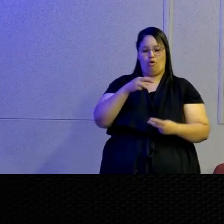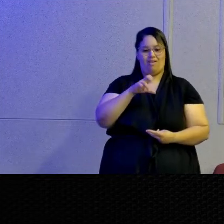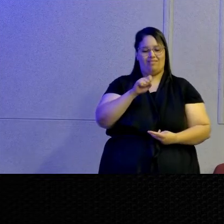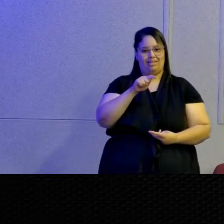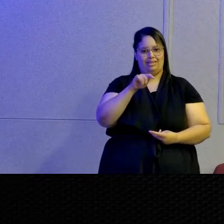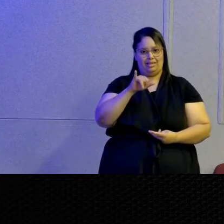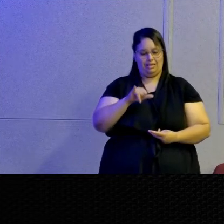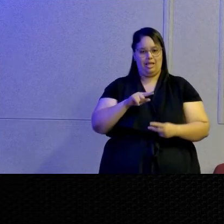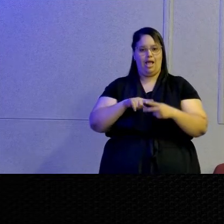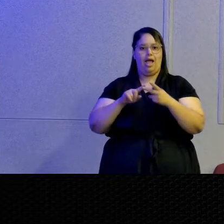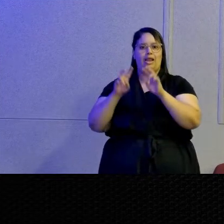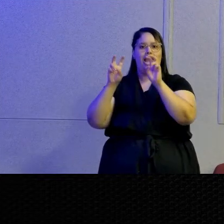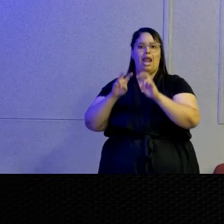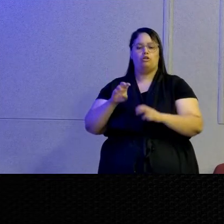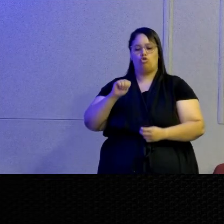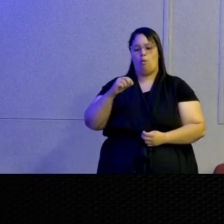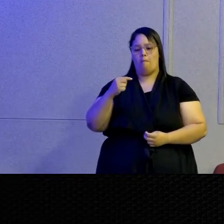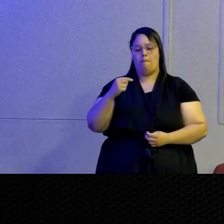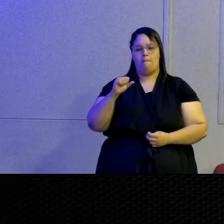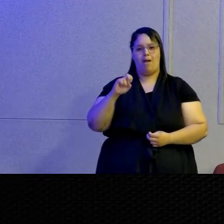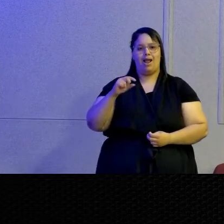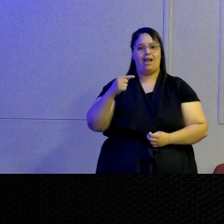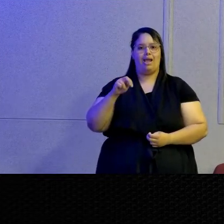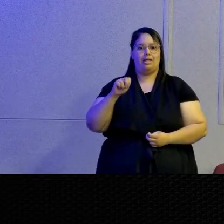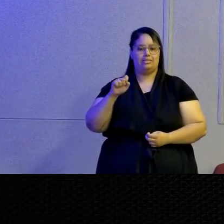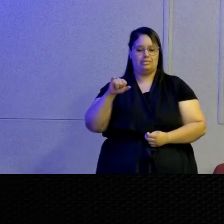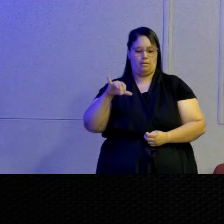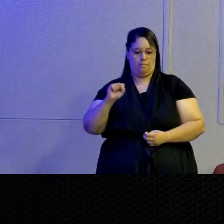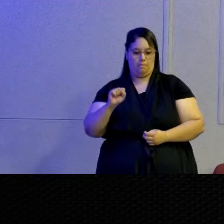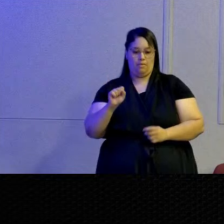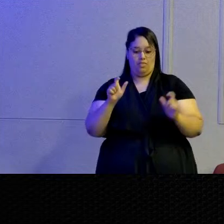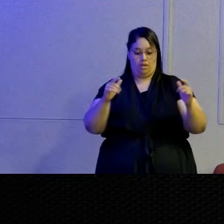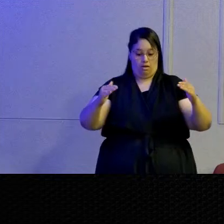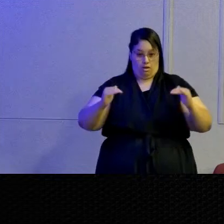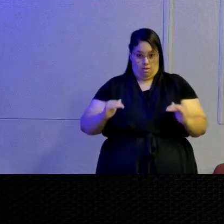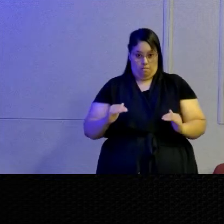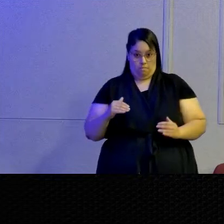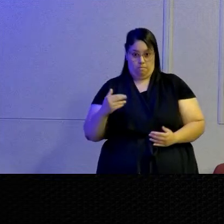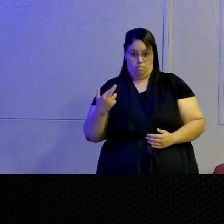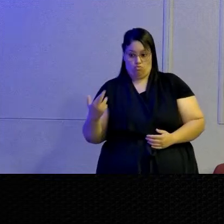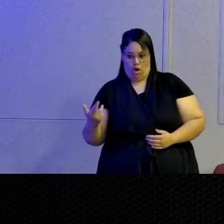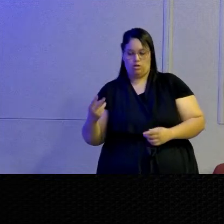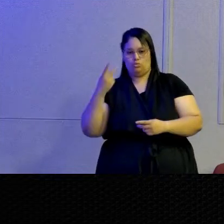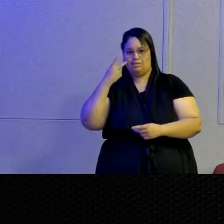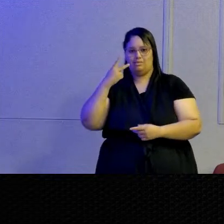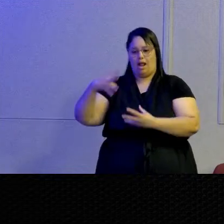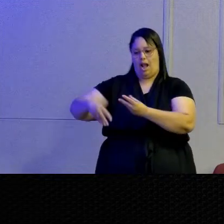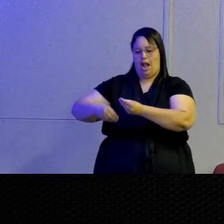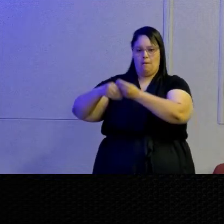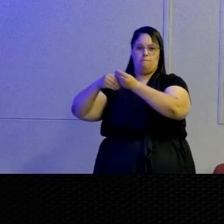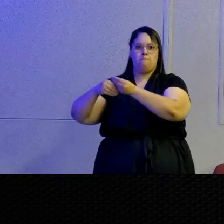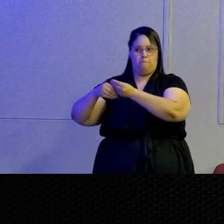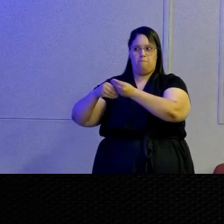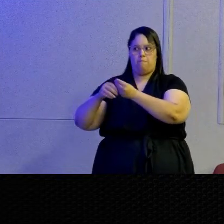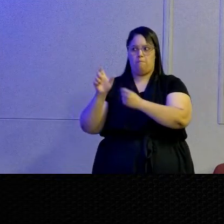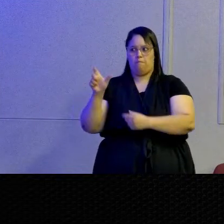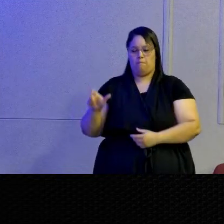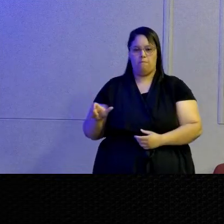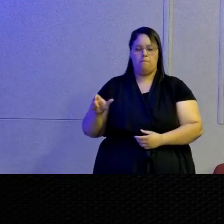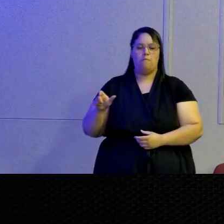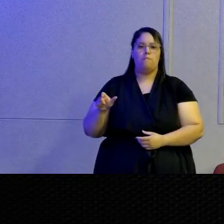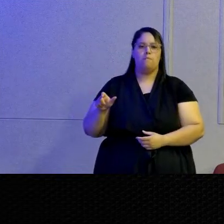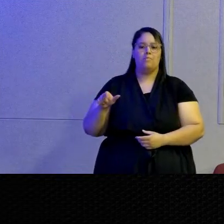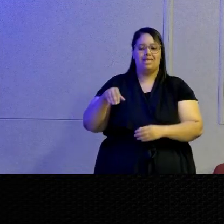electromagnetism. And then on the lower right-hand side, you have additional forces which act